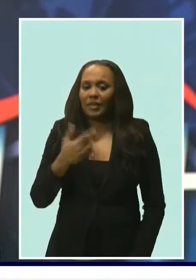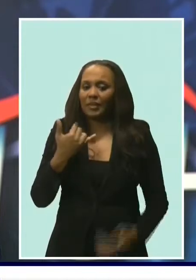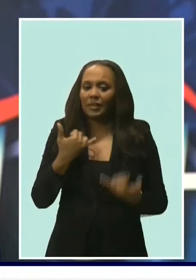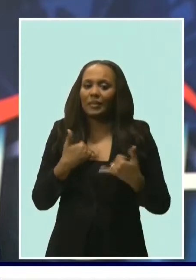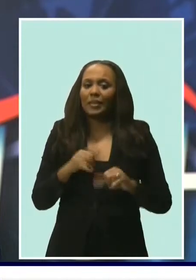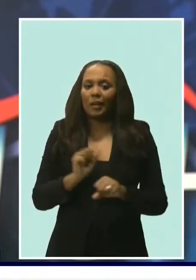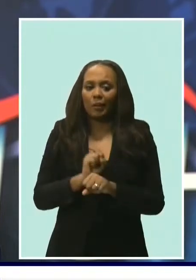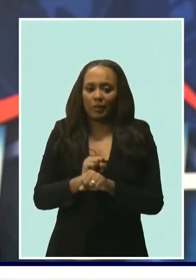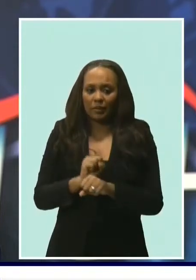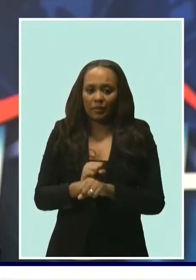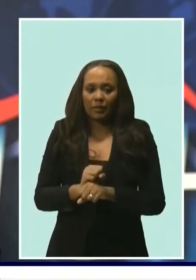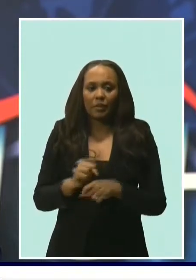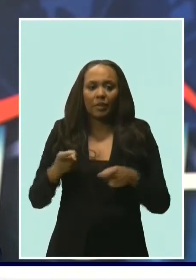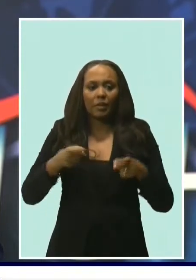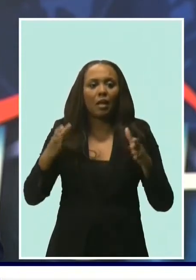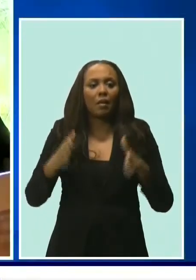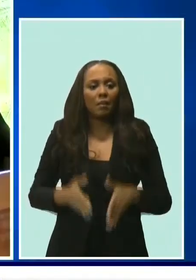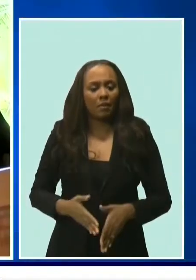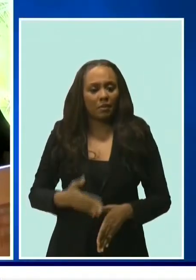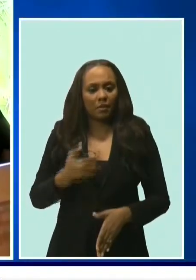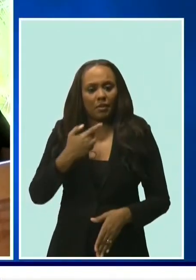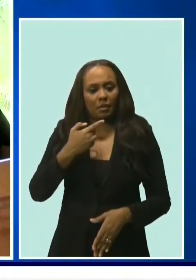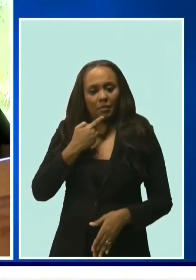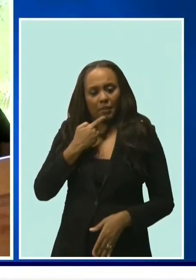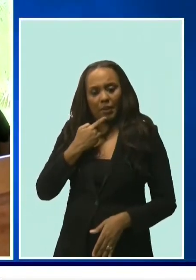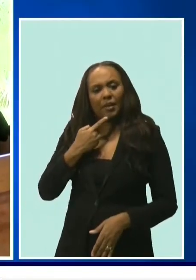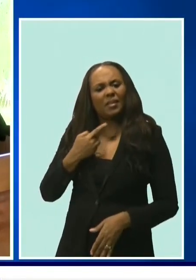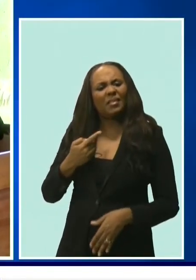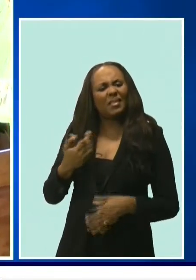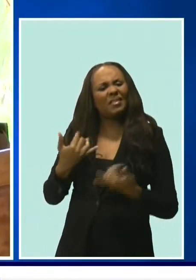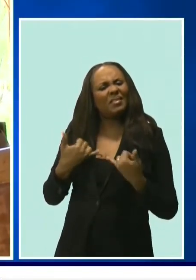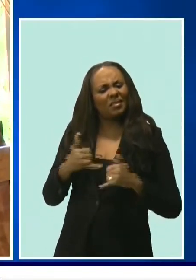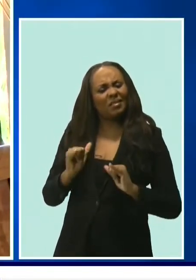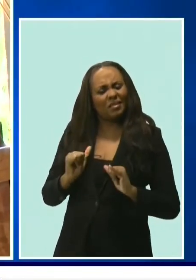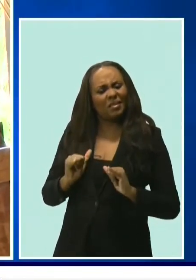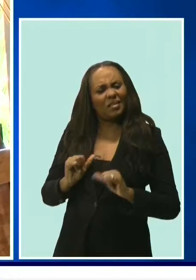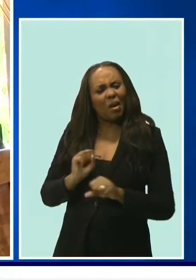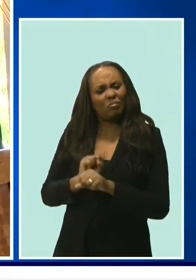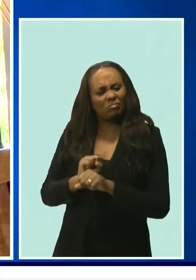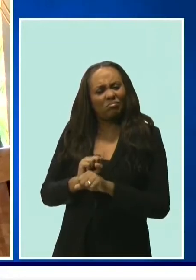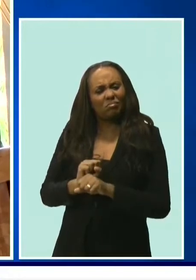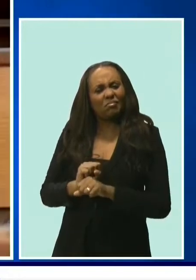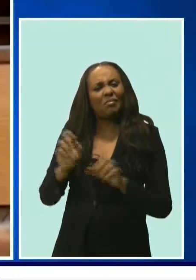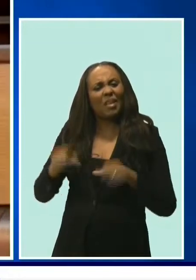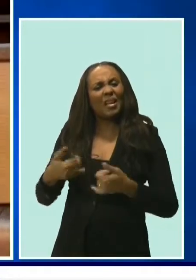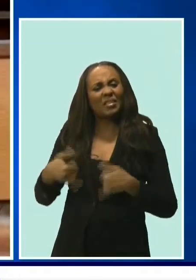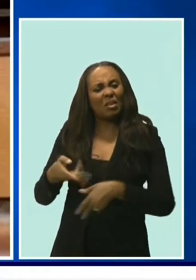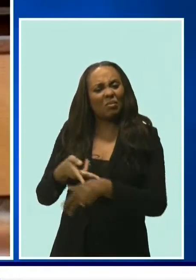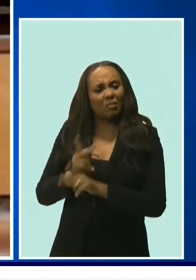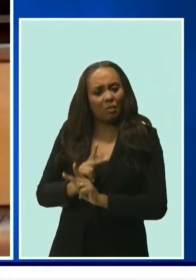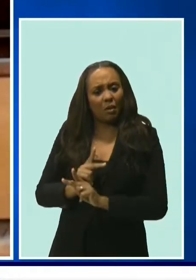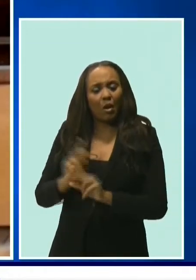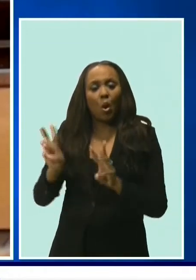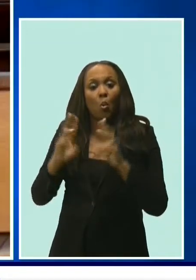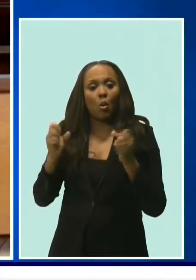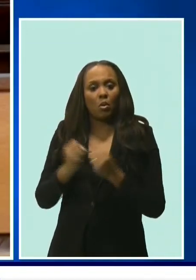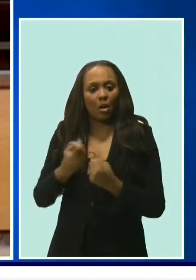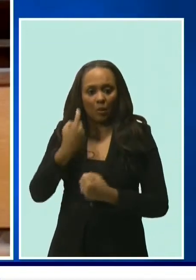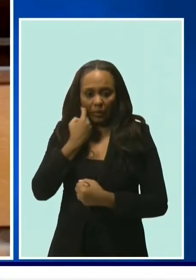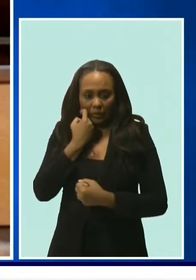President of the Barbados Association of Journalists and Media Workers, Emmanuel Joseph, says the need for increased caution when venturing out